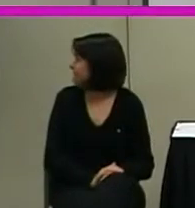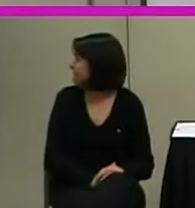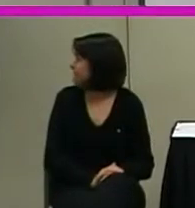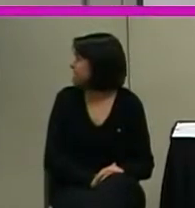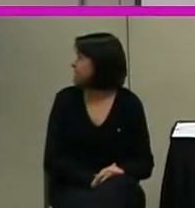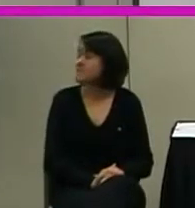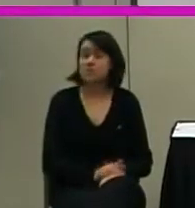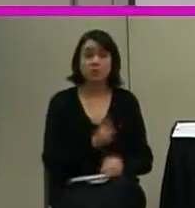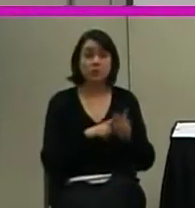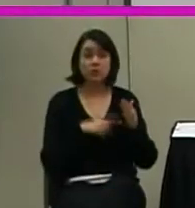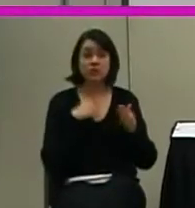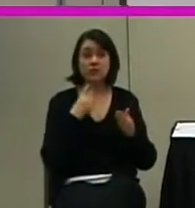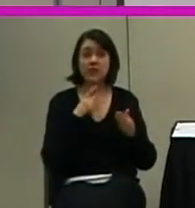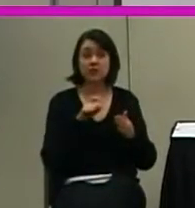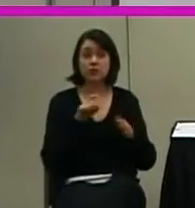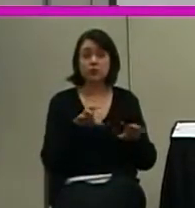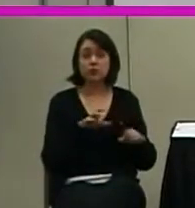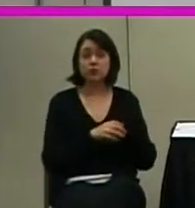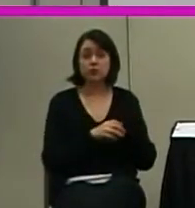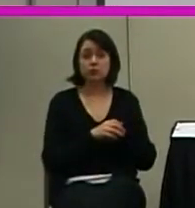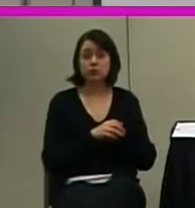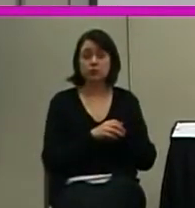What's your voice going to have to be like, Darian?